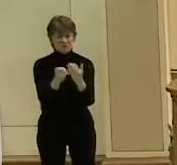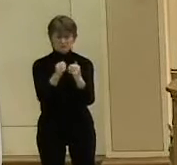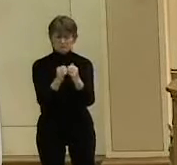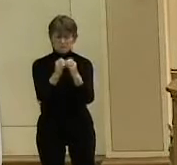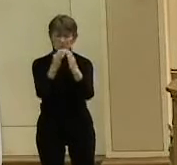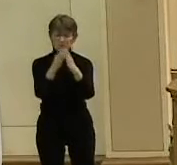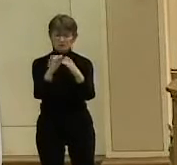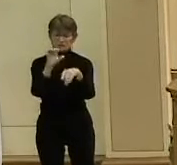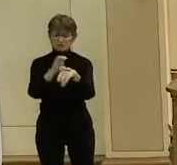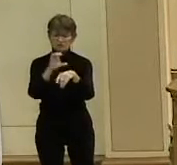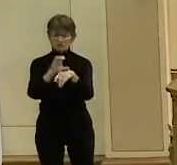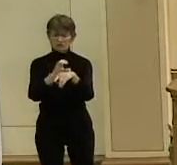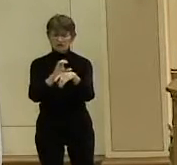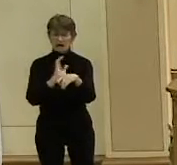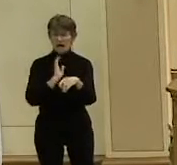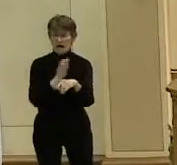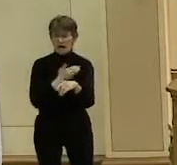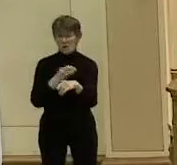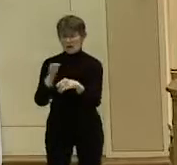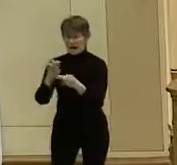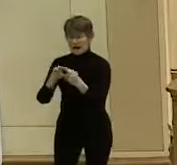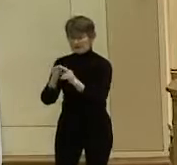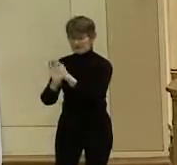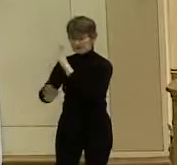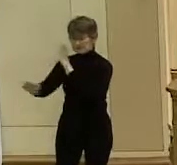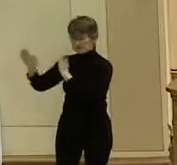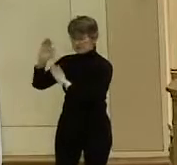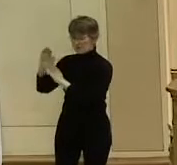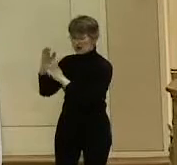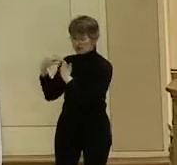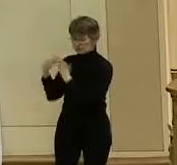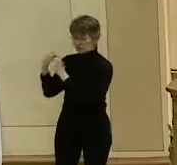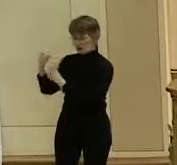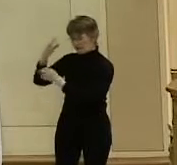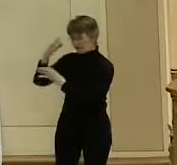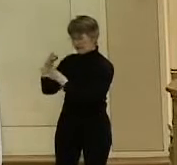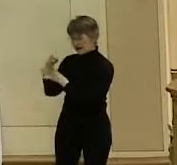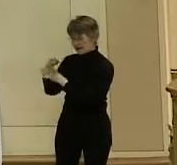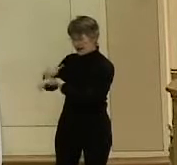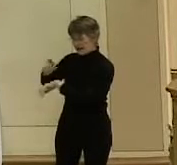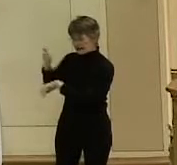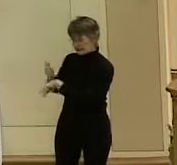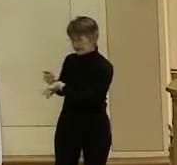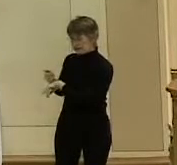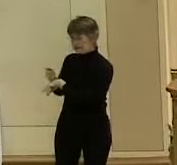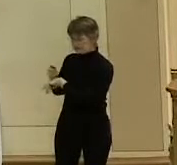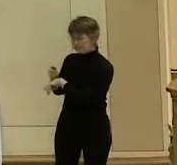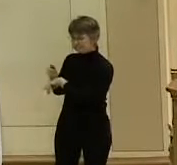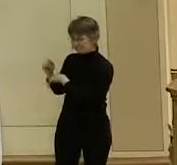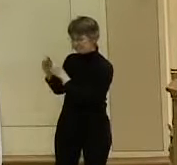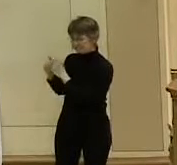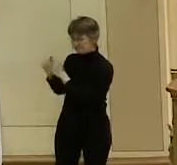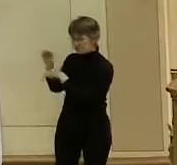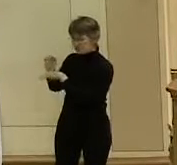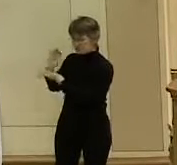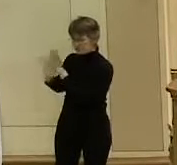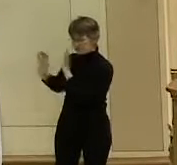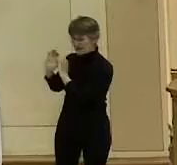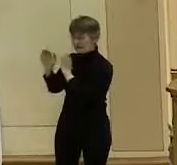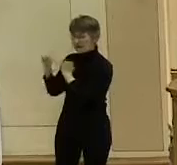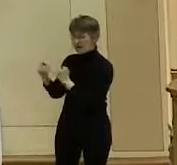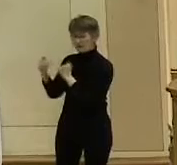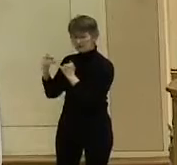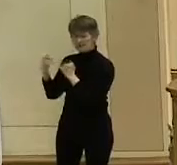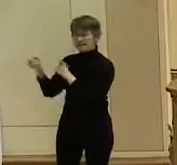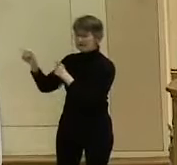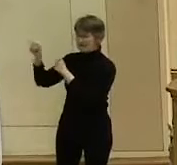campaign. As our ancestors, strengthened by faith, laid the foundations, we pray that you give us the